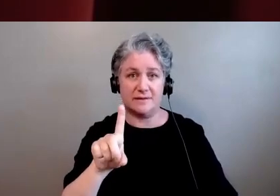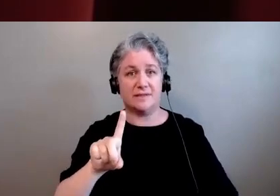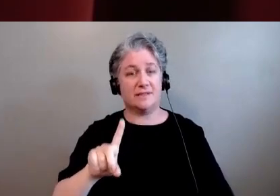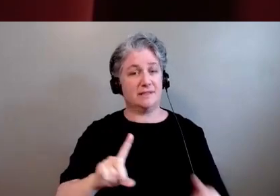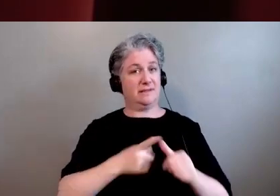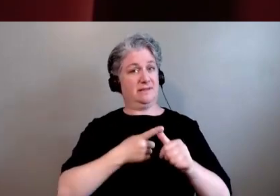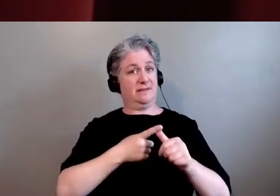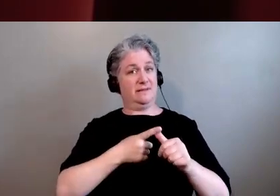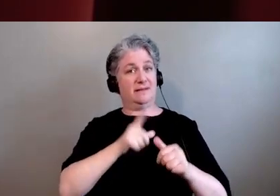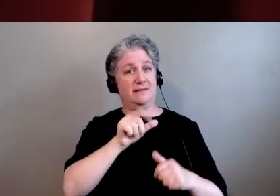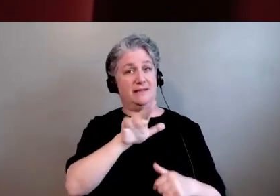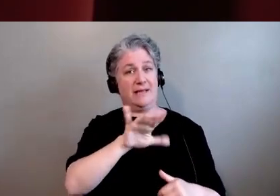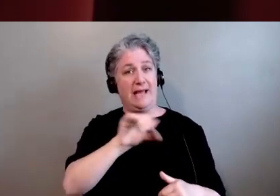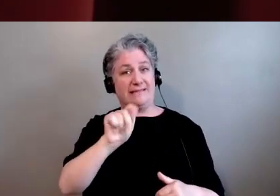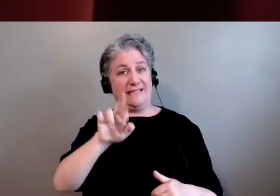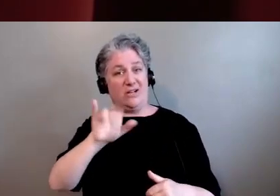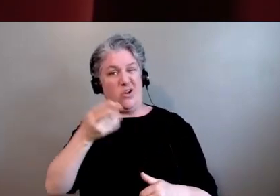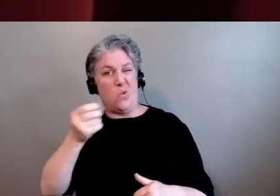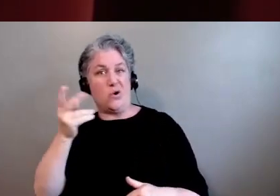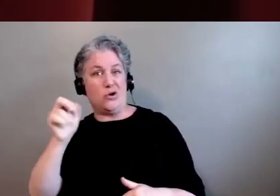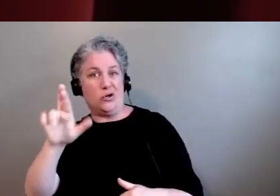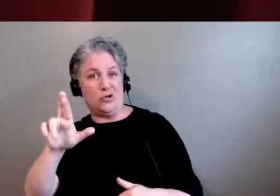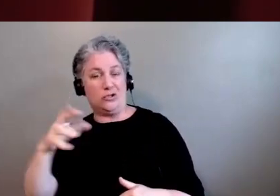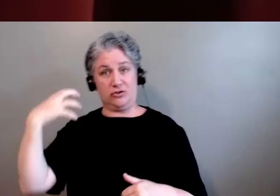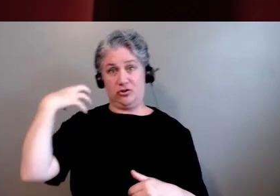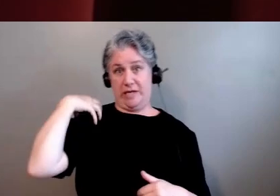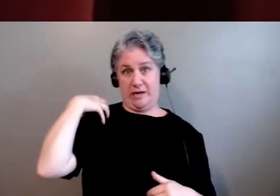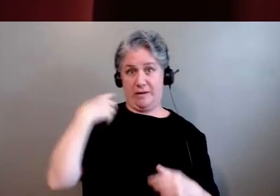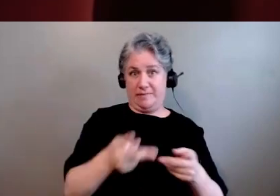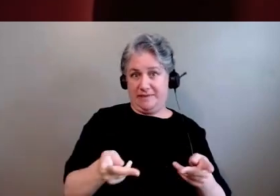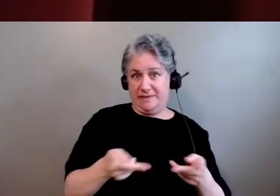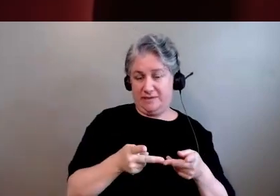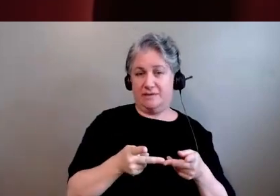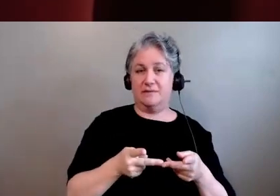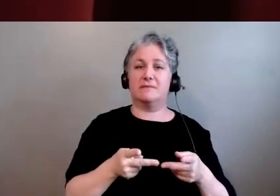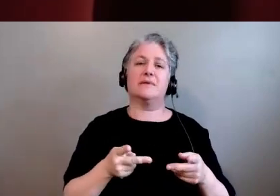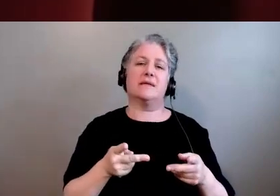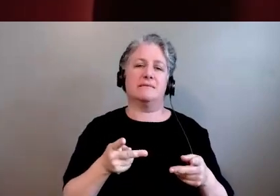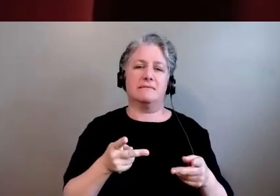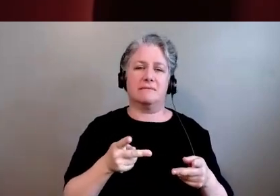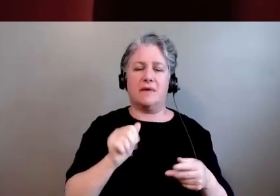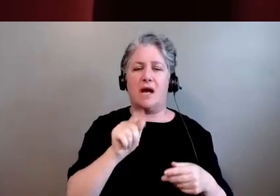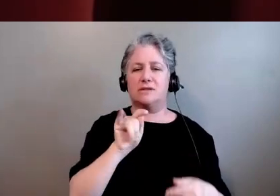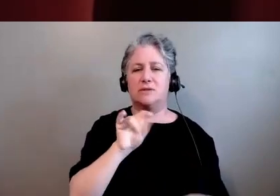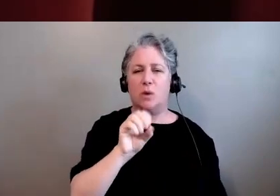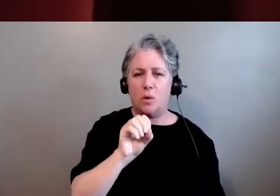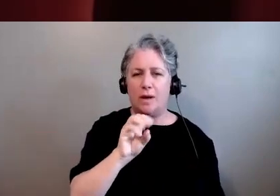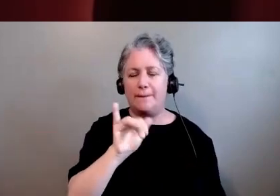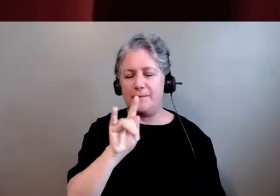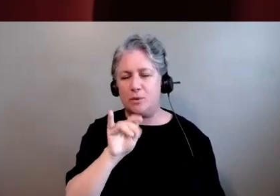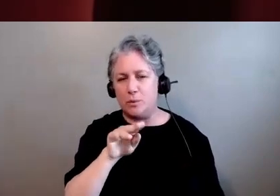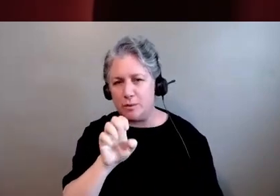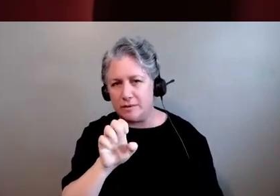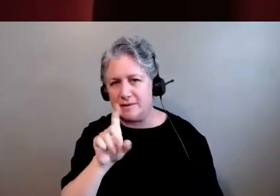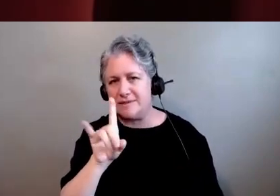and Terry Horner Chair in Autoimmune Liver Disease at the University of Toronto. He's the Director